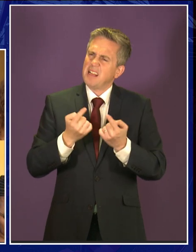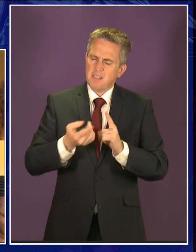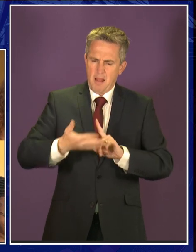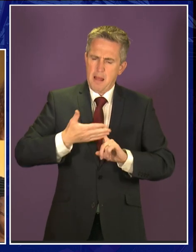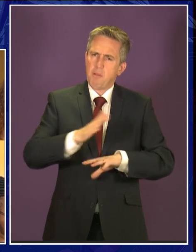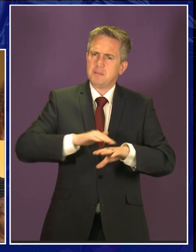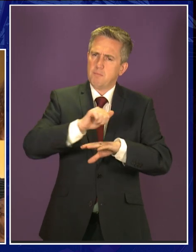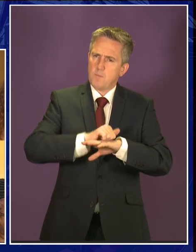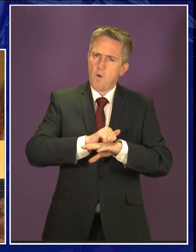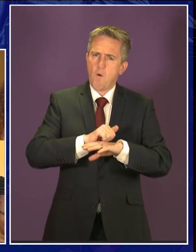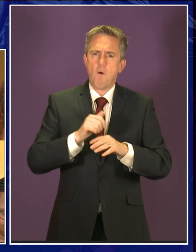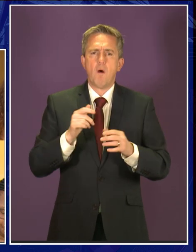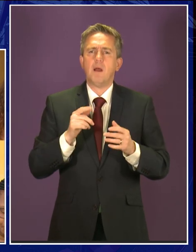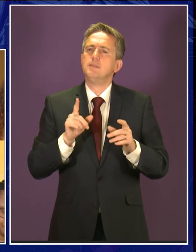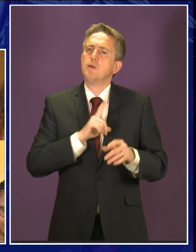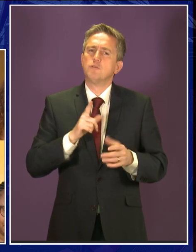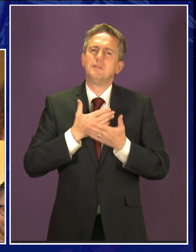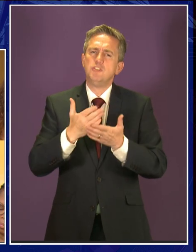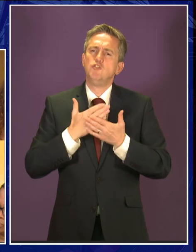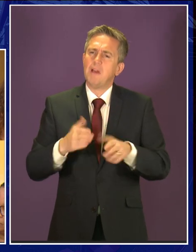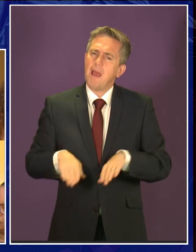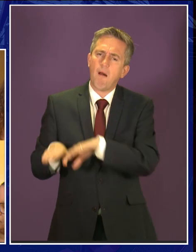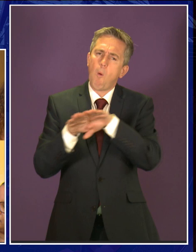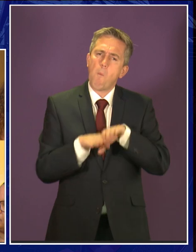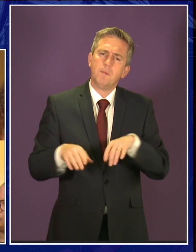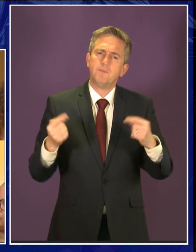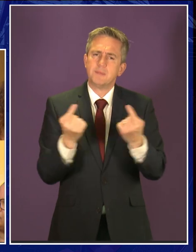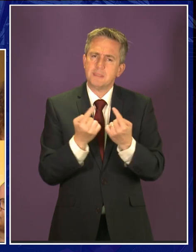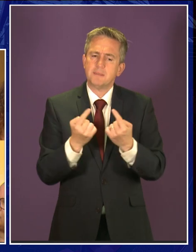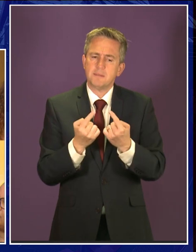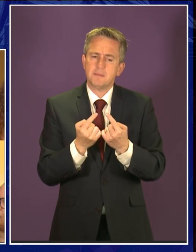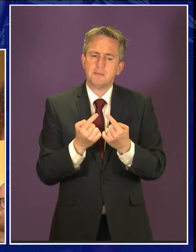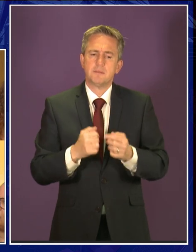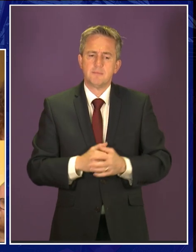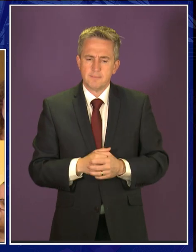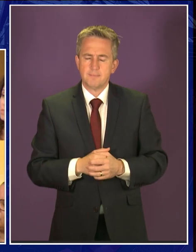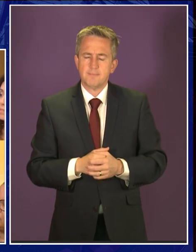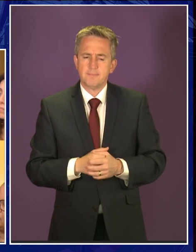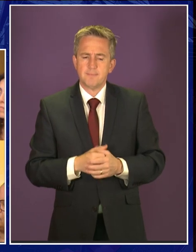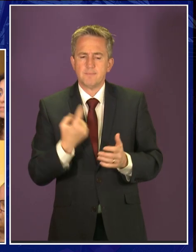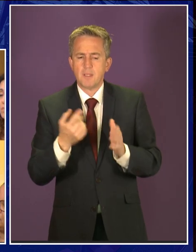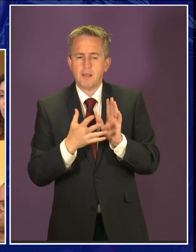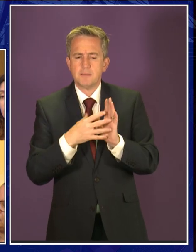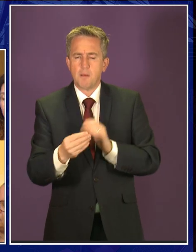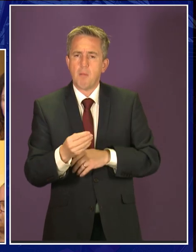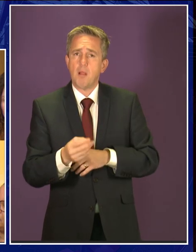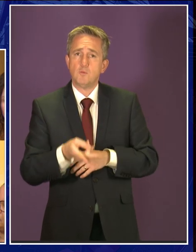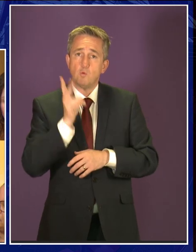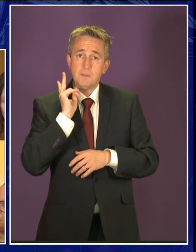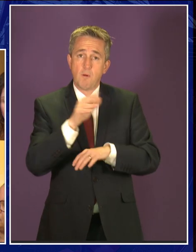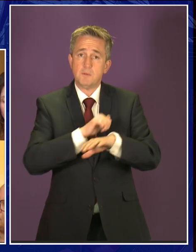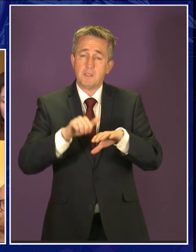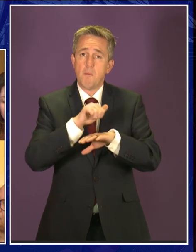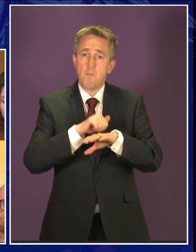us together and forge a common understanding between one another. So just an example, just 2 weeks ago,